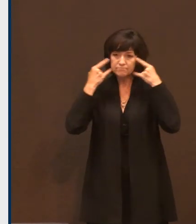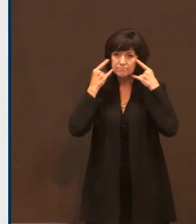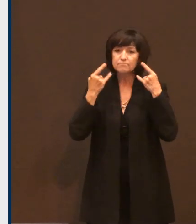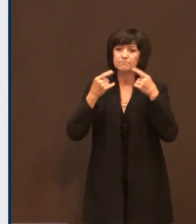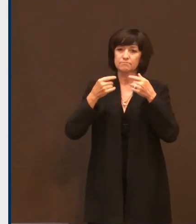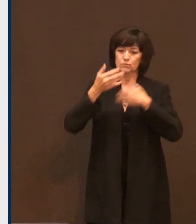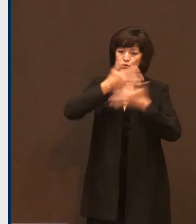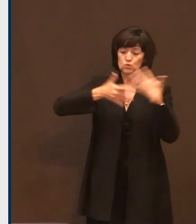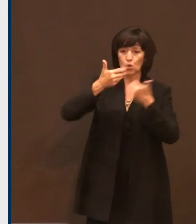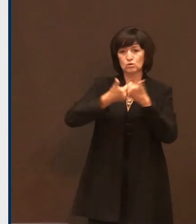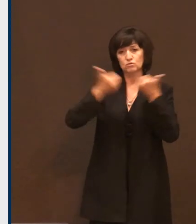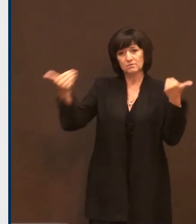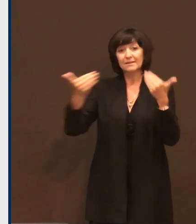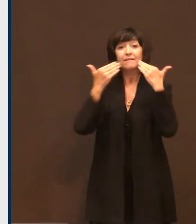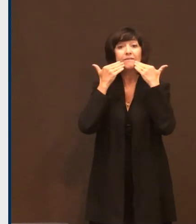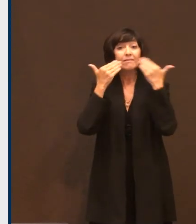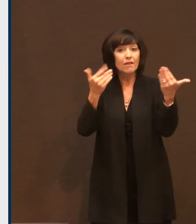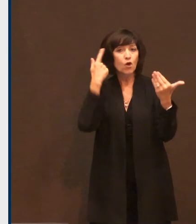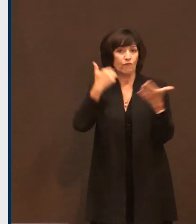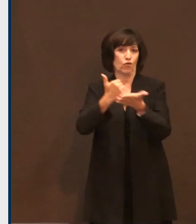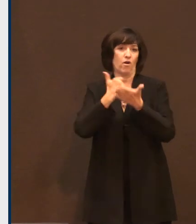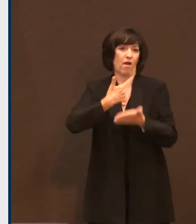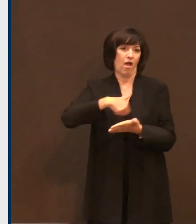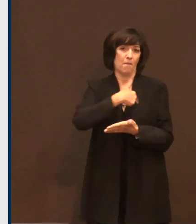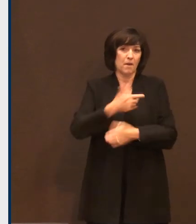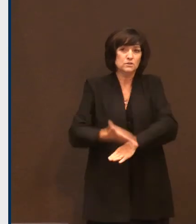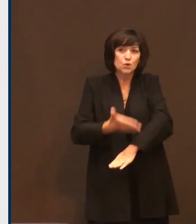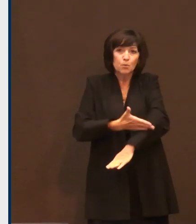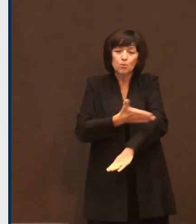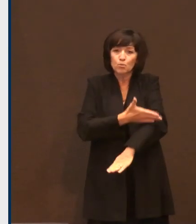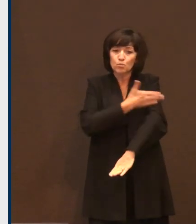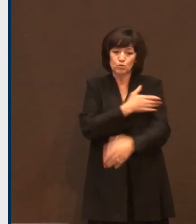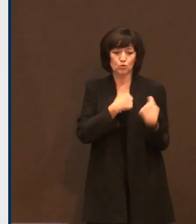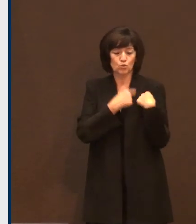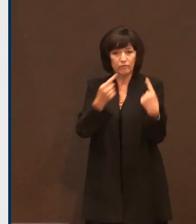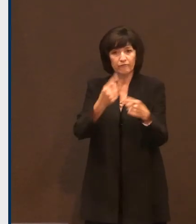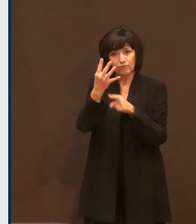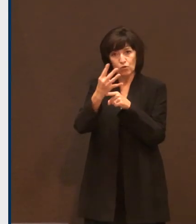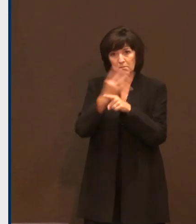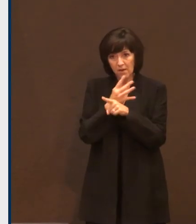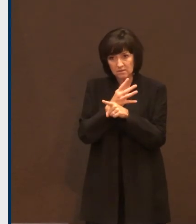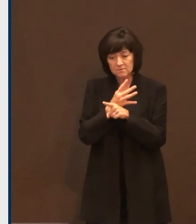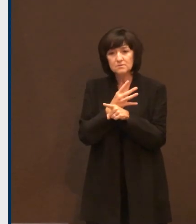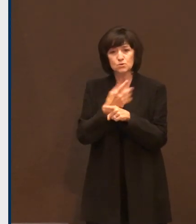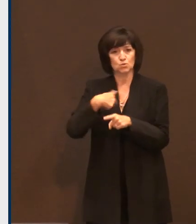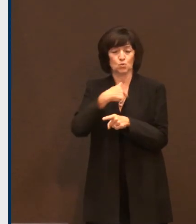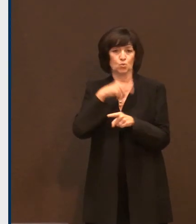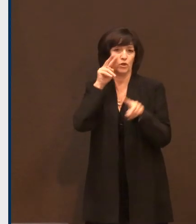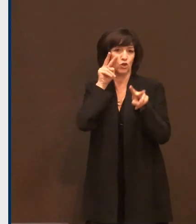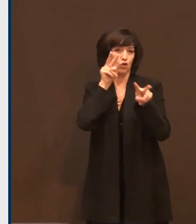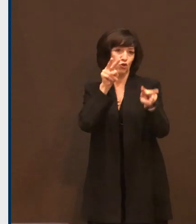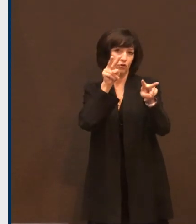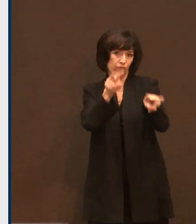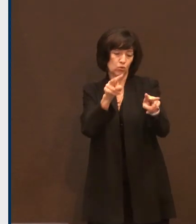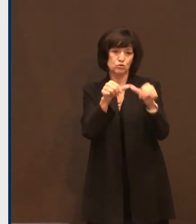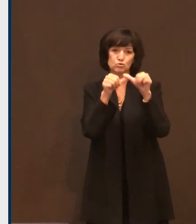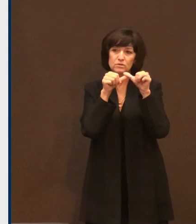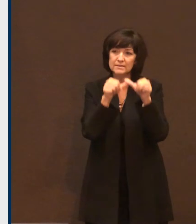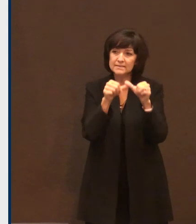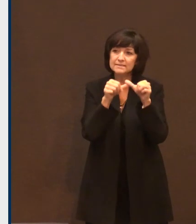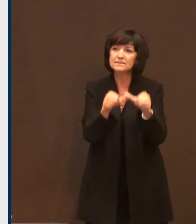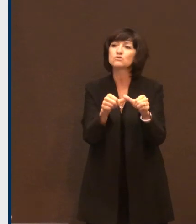distancing. So thank you for helping us make so much progress over the last 4 months, and we look forward to continue